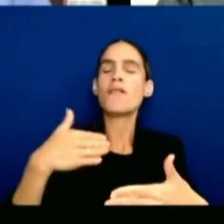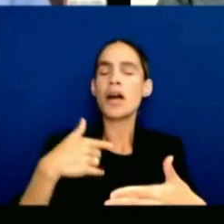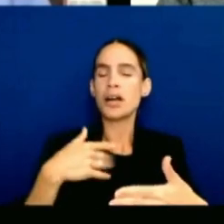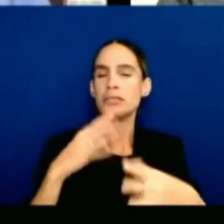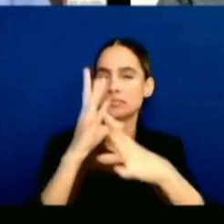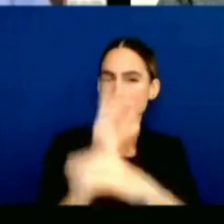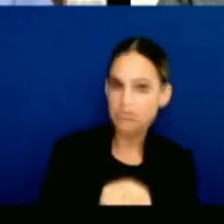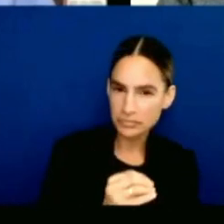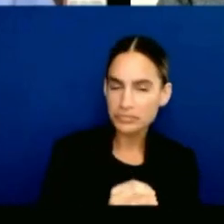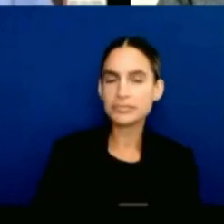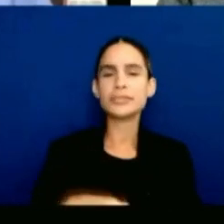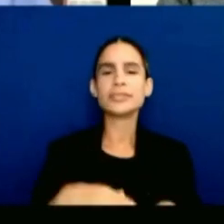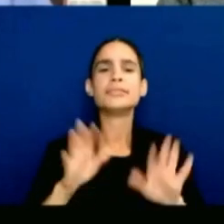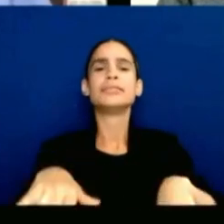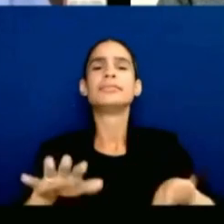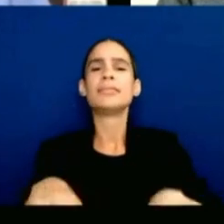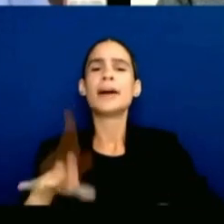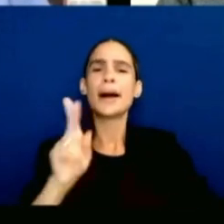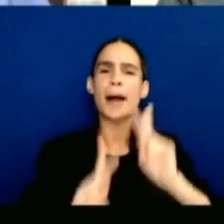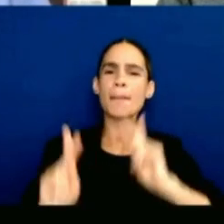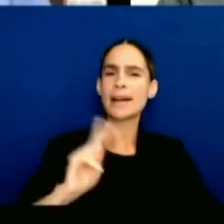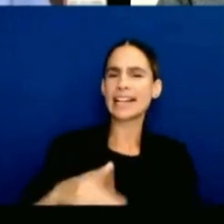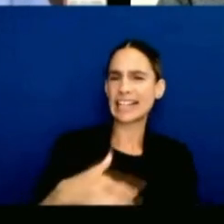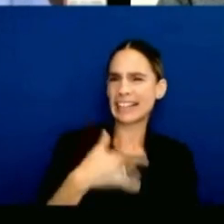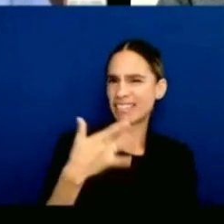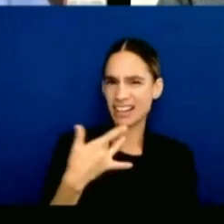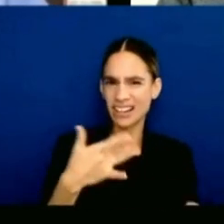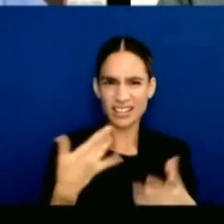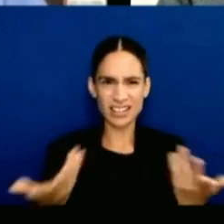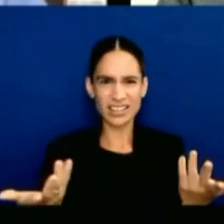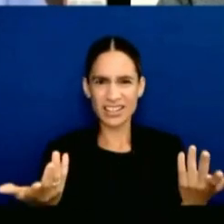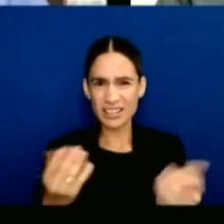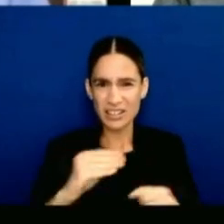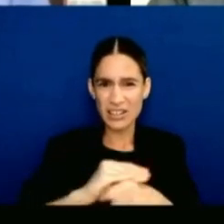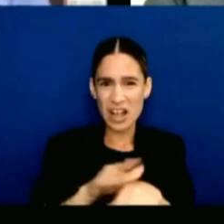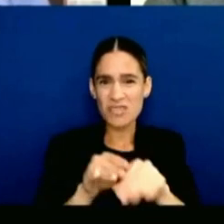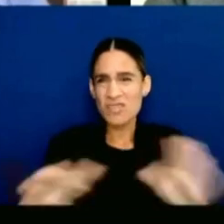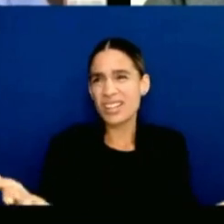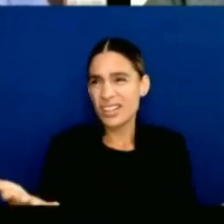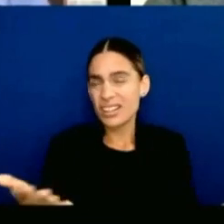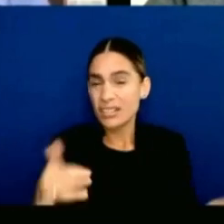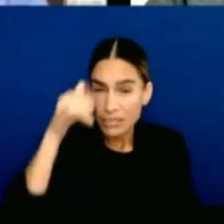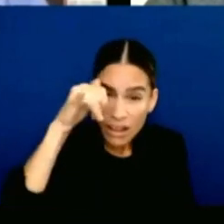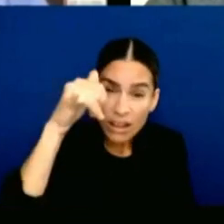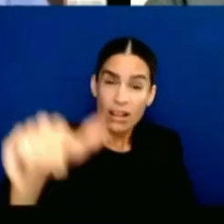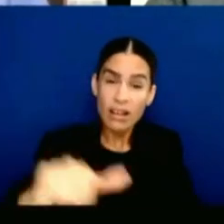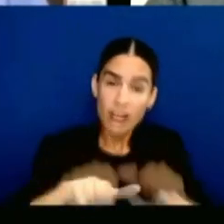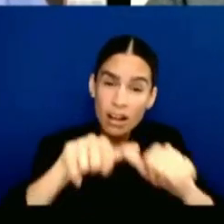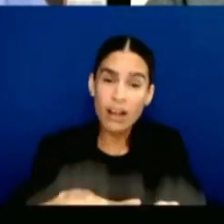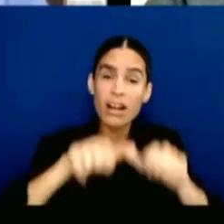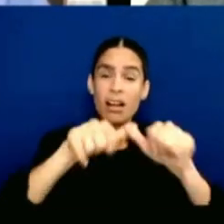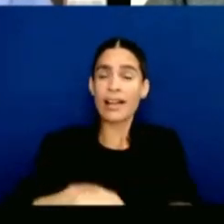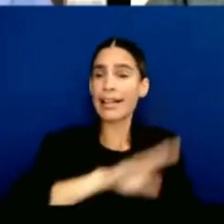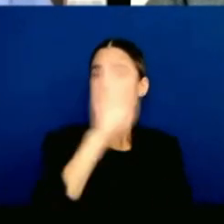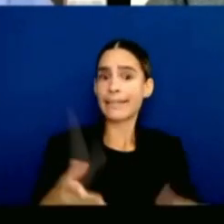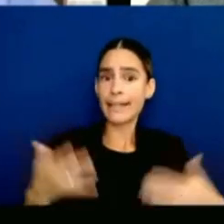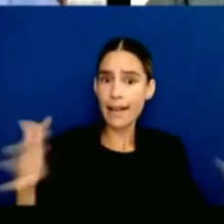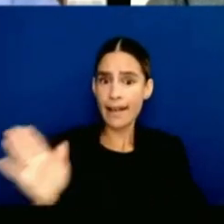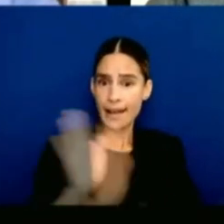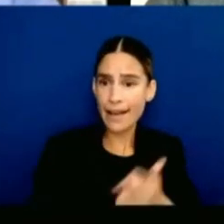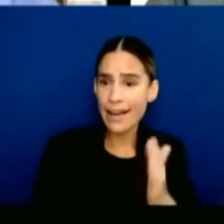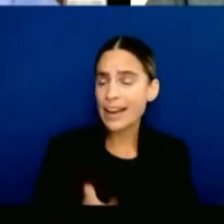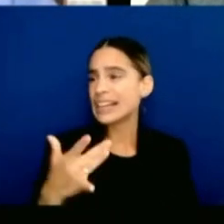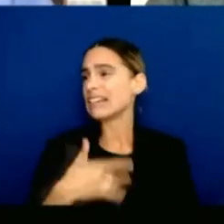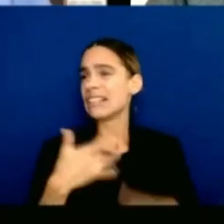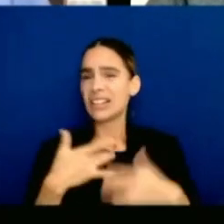going to come to an end. The uncertainty and the anxiety is weighing on people, and many people have seen loved